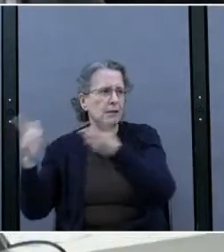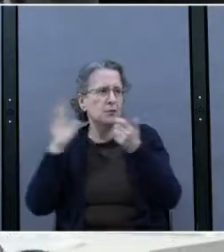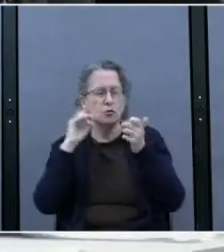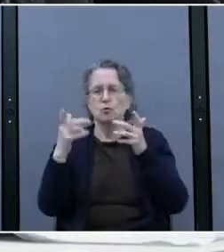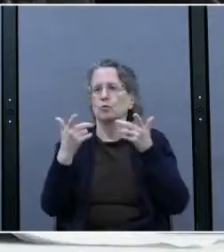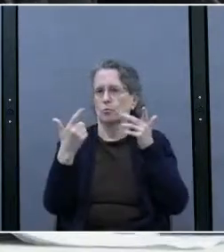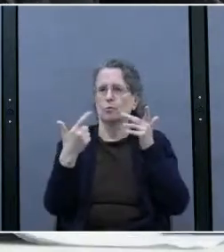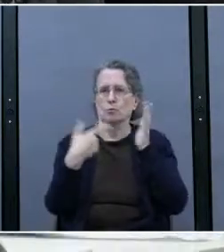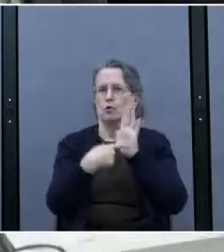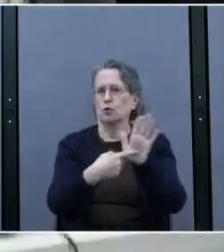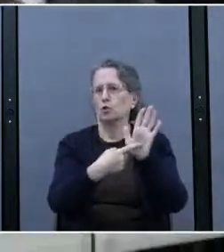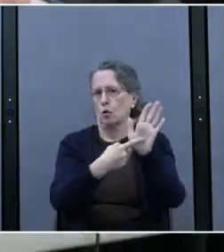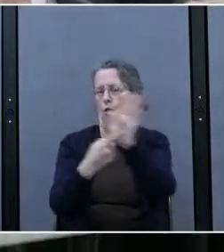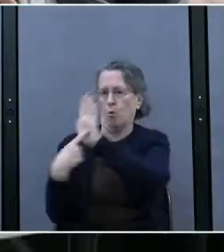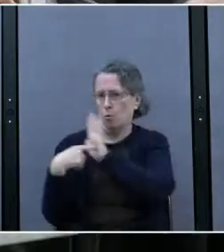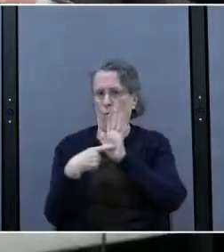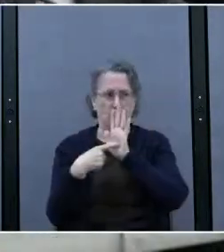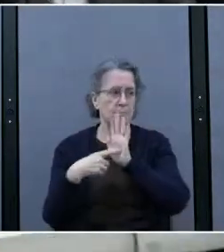41 items,